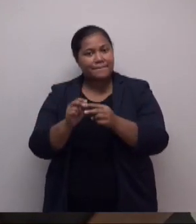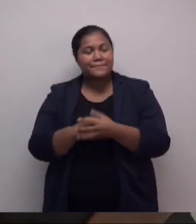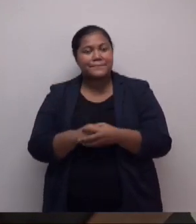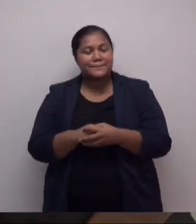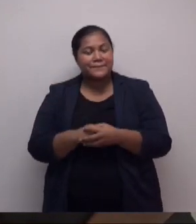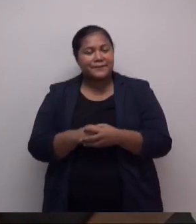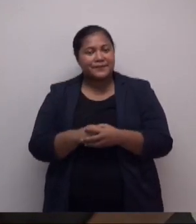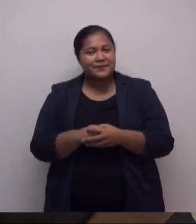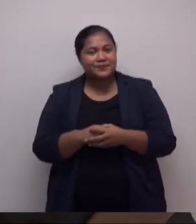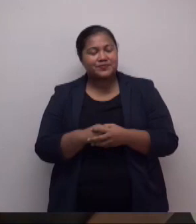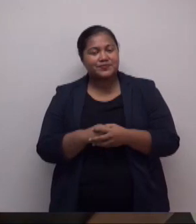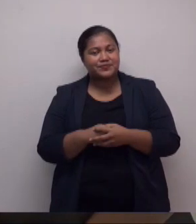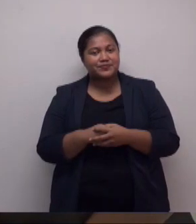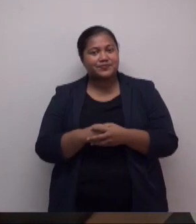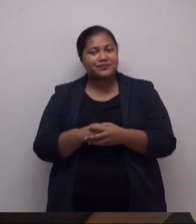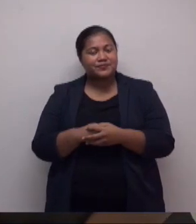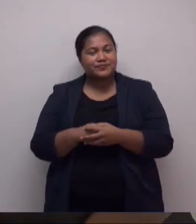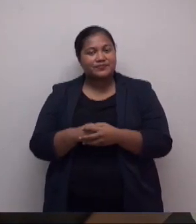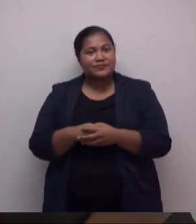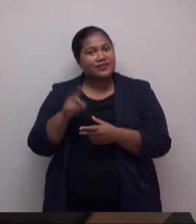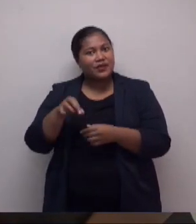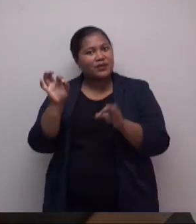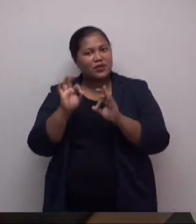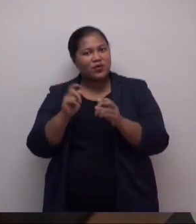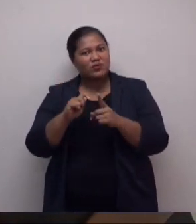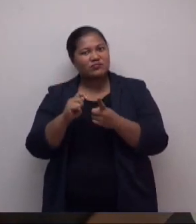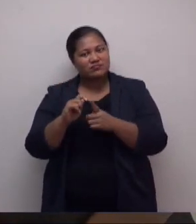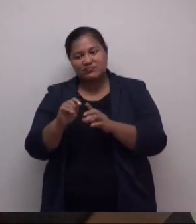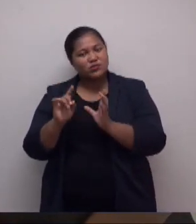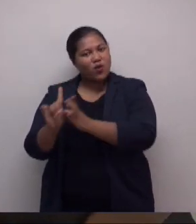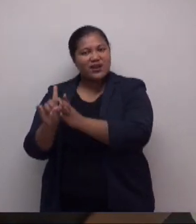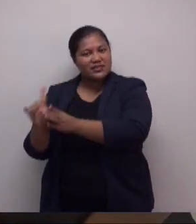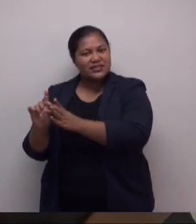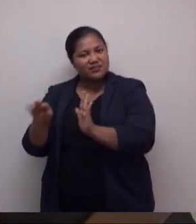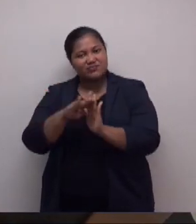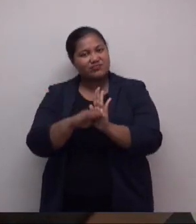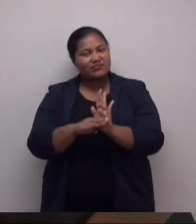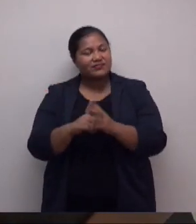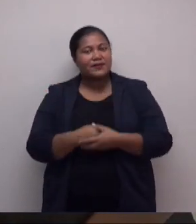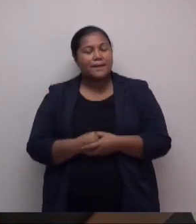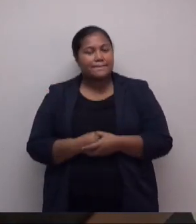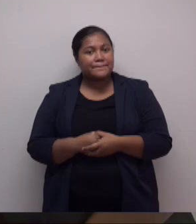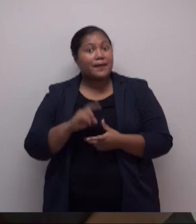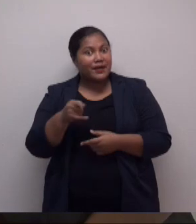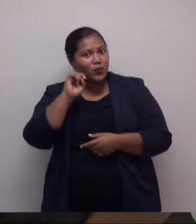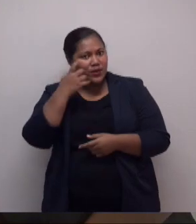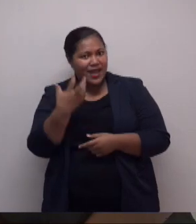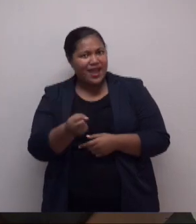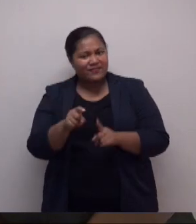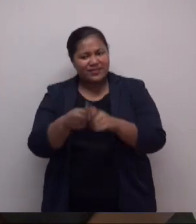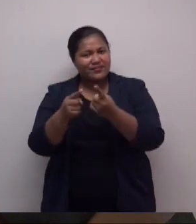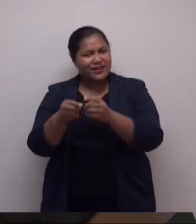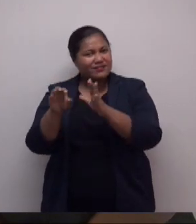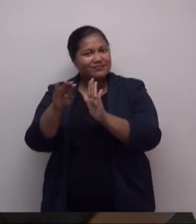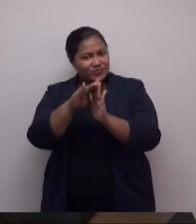be no traditional quarantine requirement. Instead, we'll have different sets of protocols